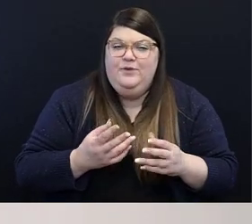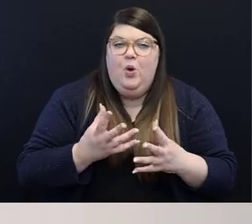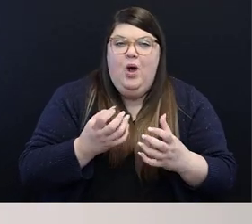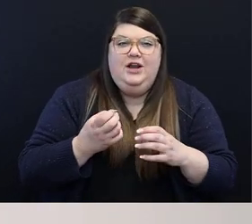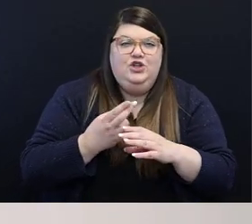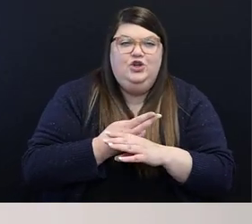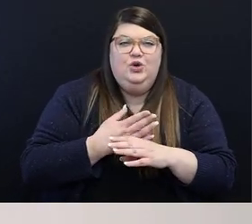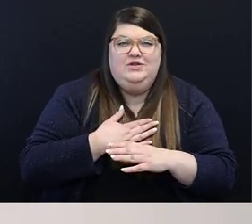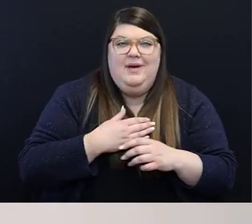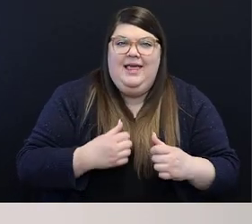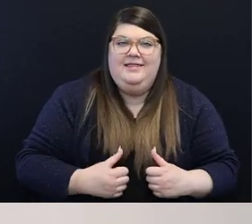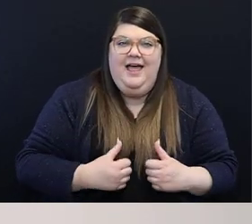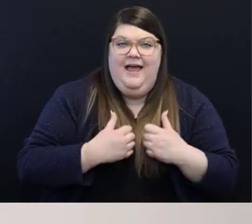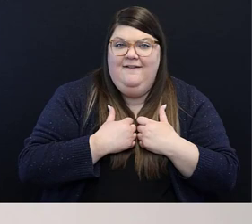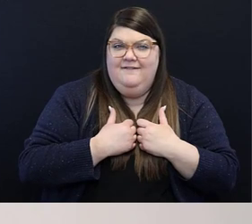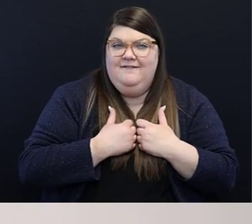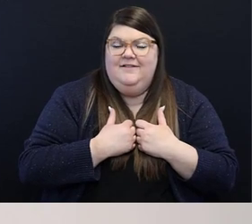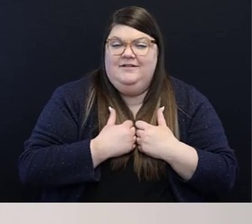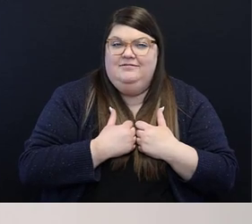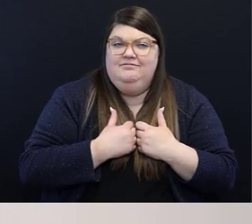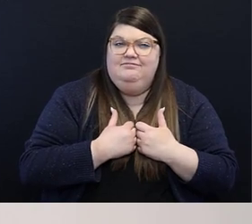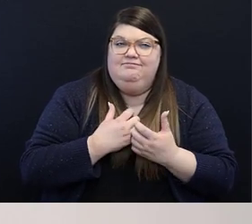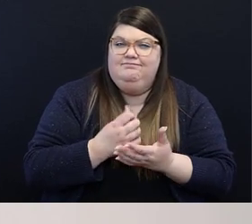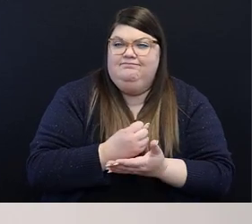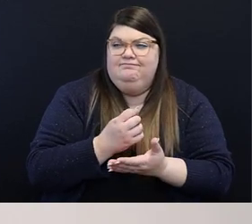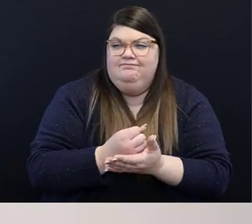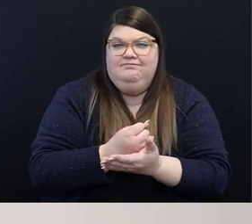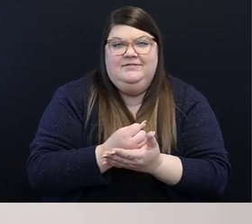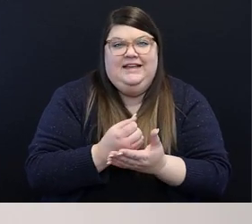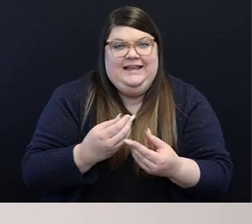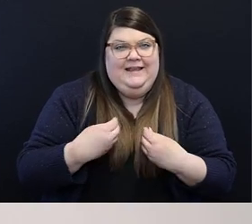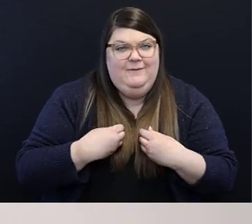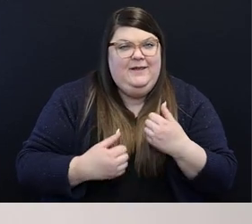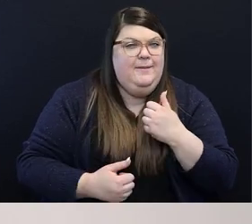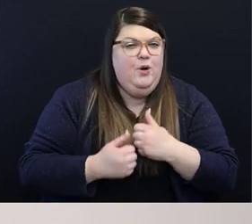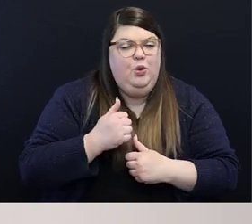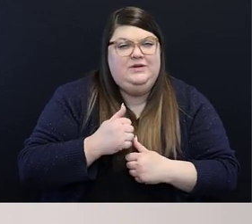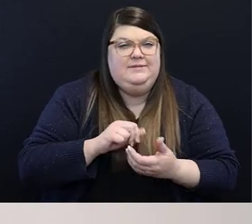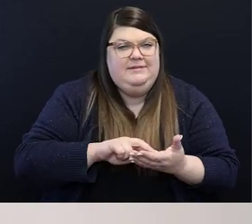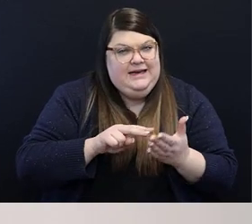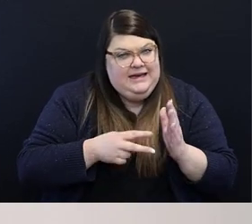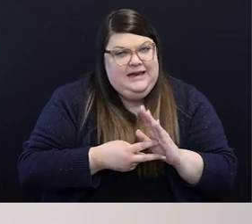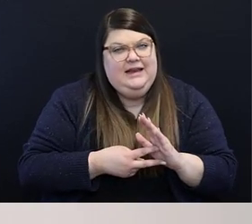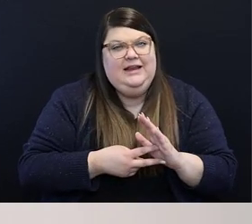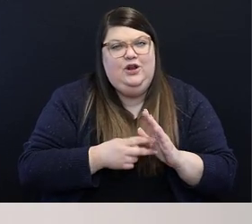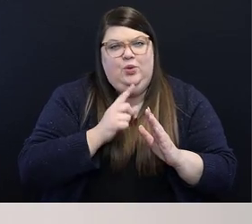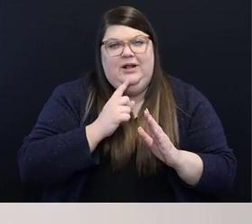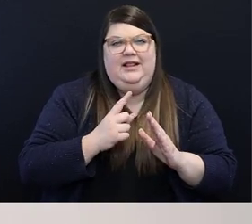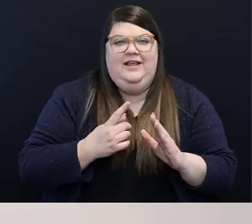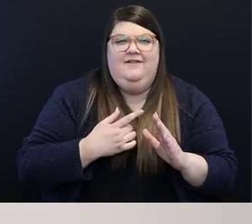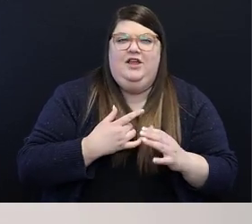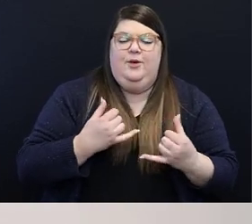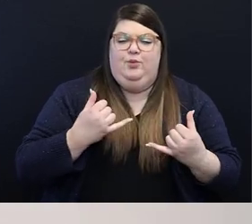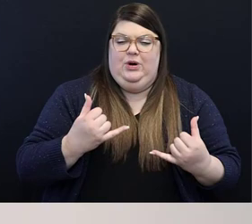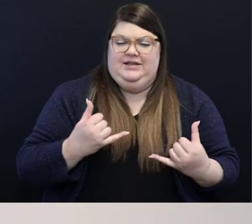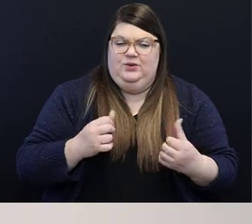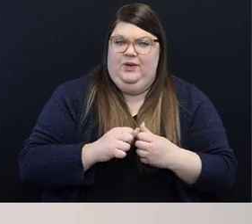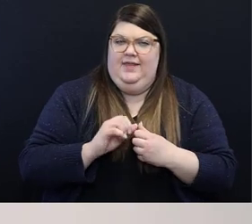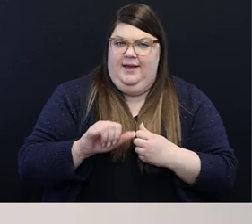use my life in the ways that, you know, give me the most meaning and to really always be present with that.